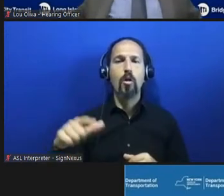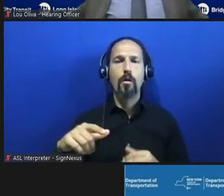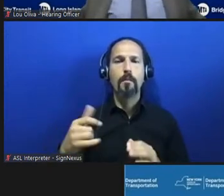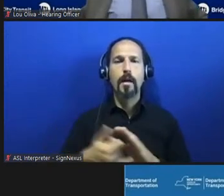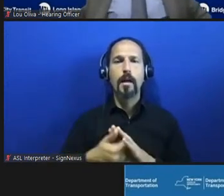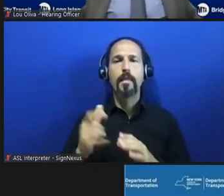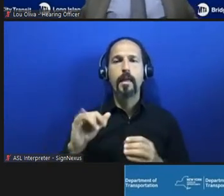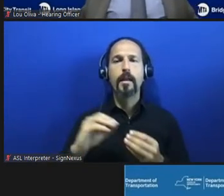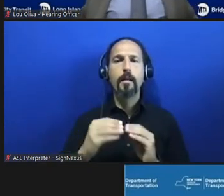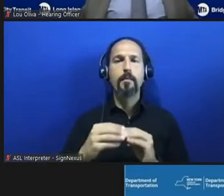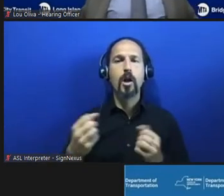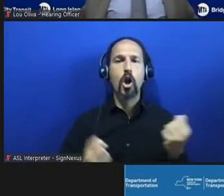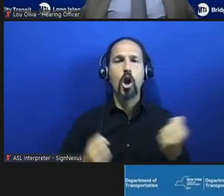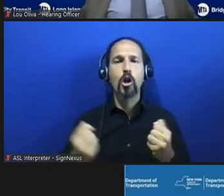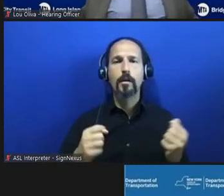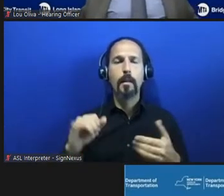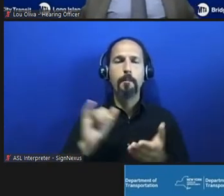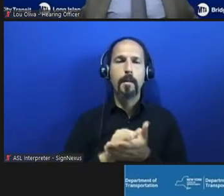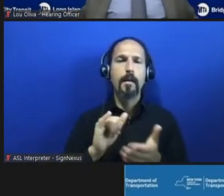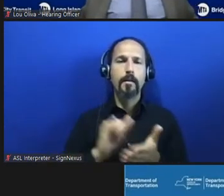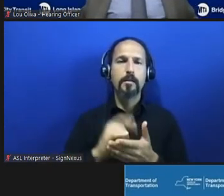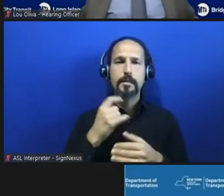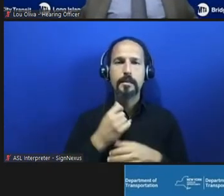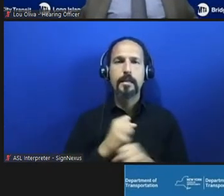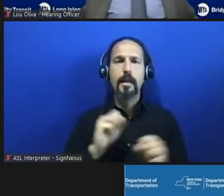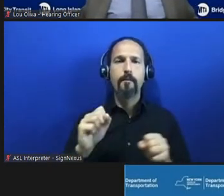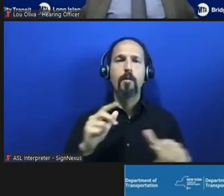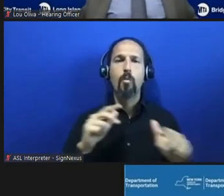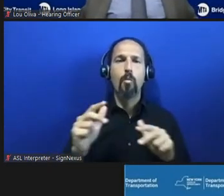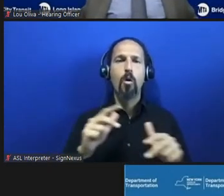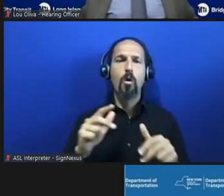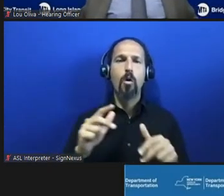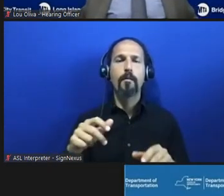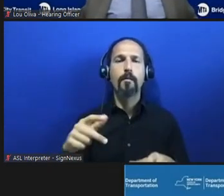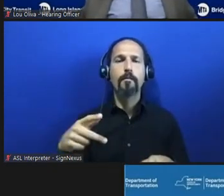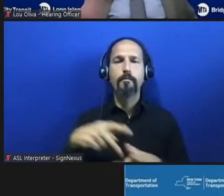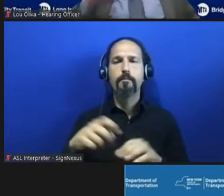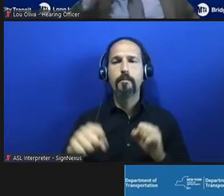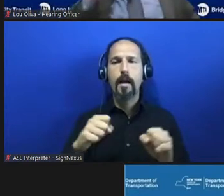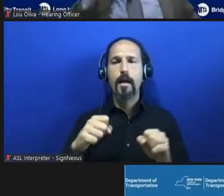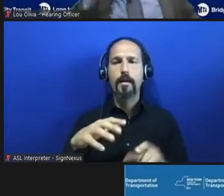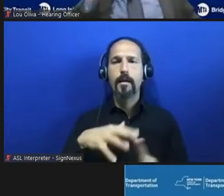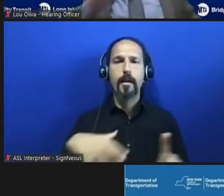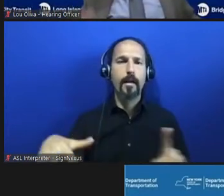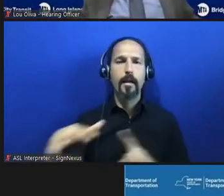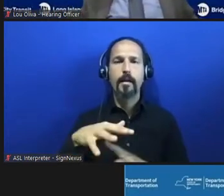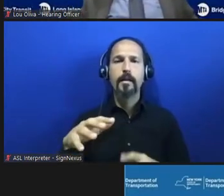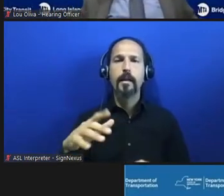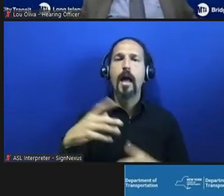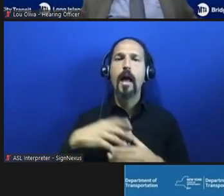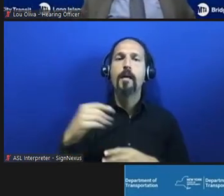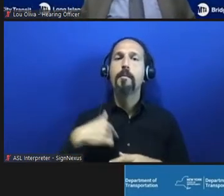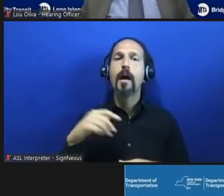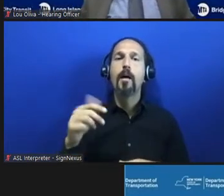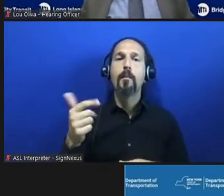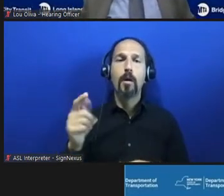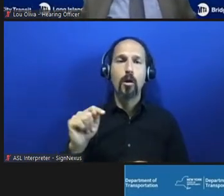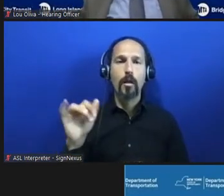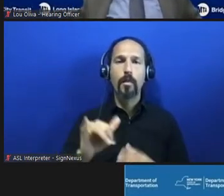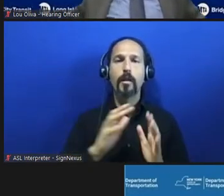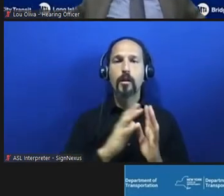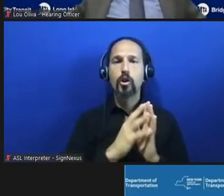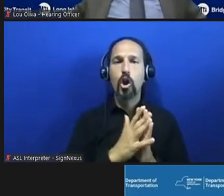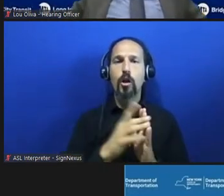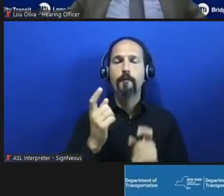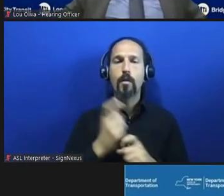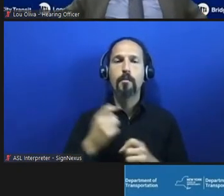the sheer number of cars makes it impossible to safely walk and bike around my neighborhood right now just outside my apartment the congestion